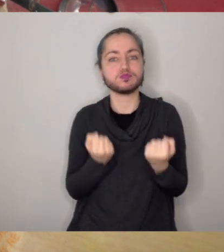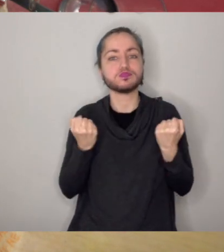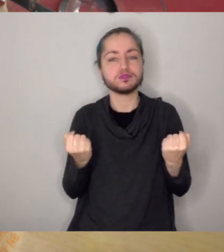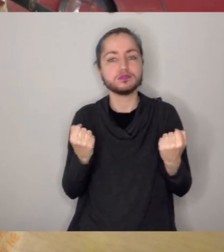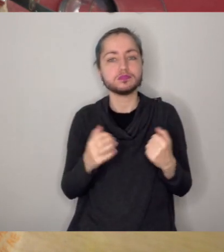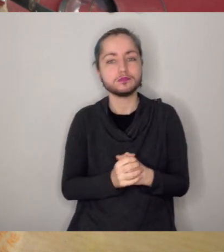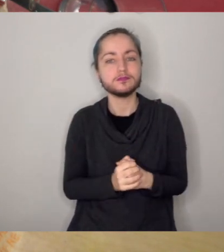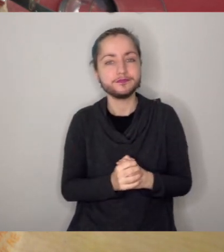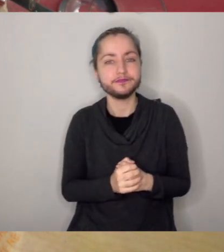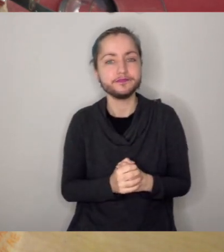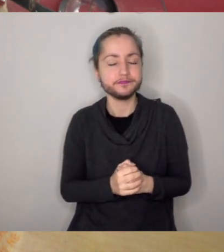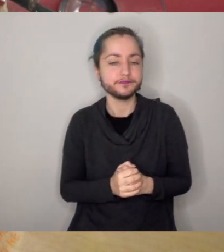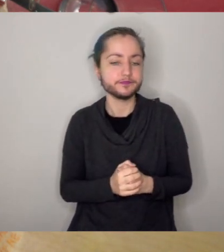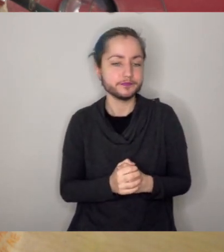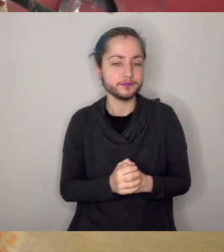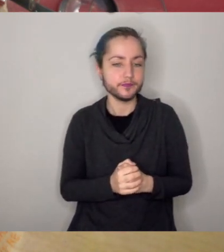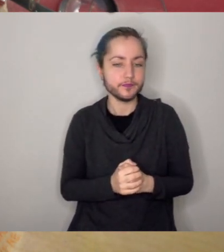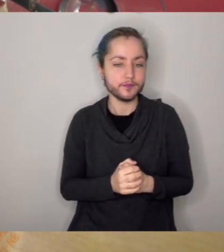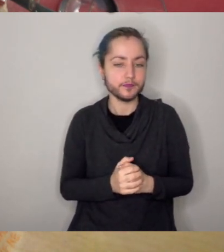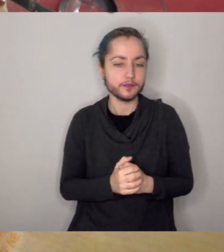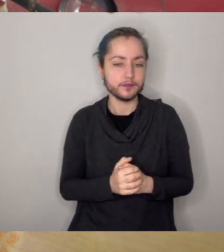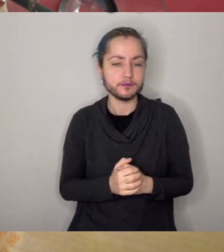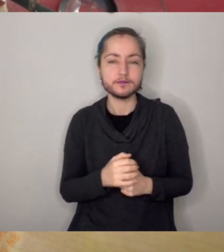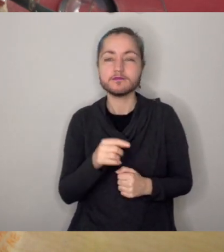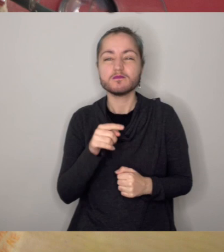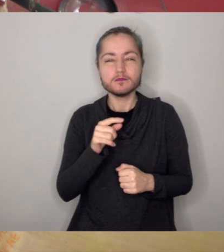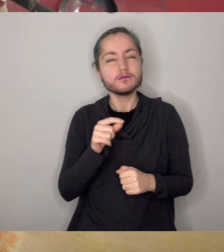to come out so bright and vibrant.